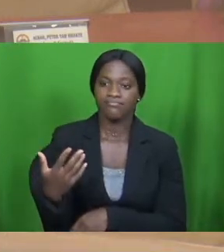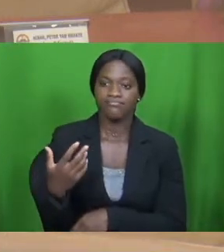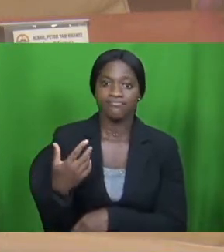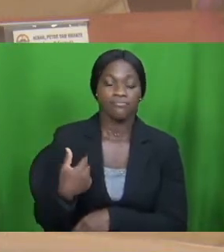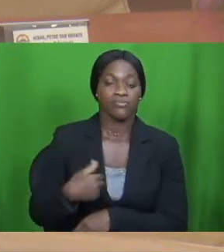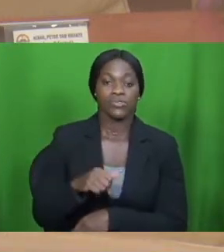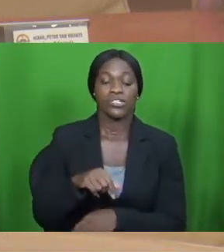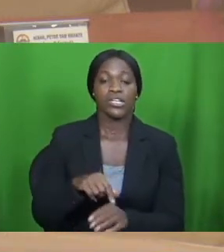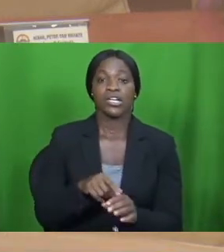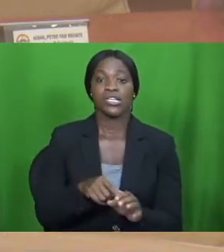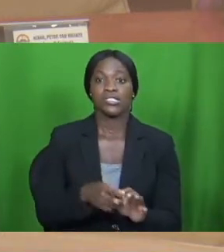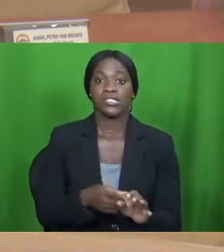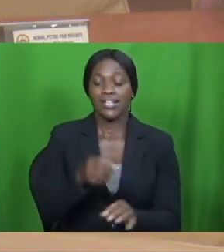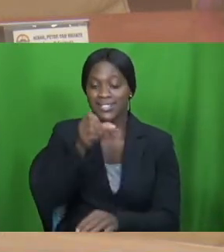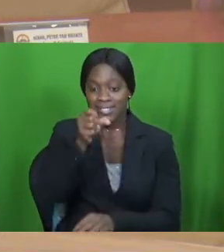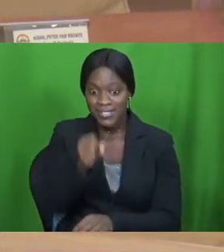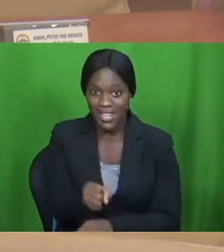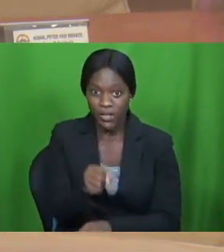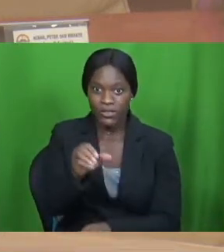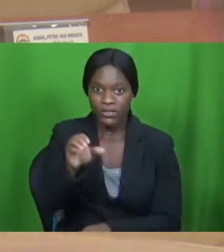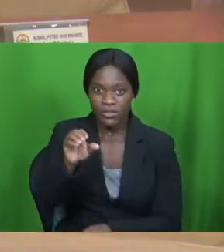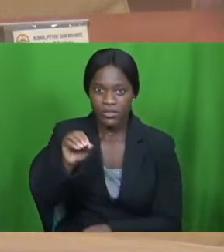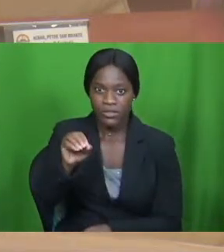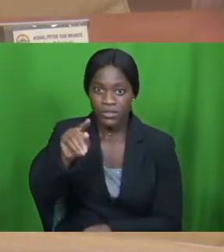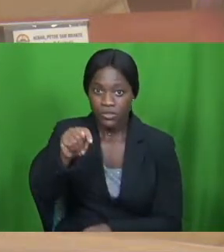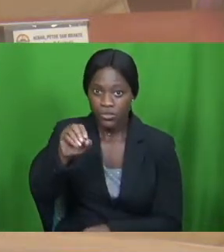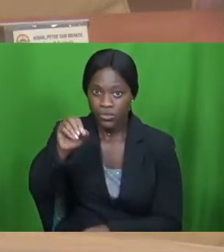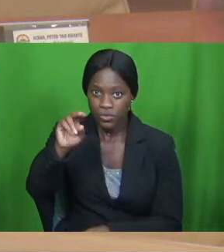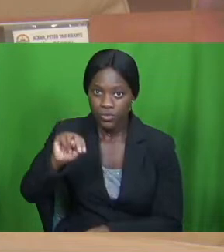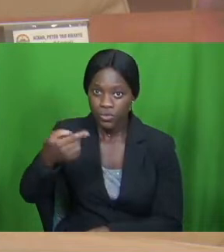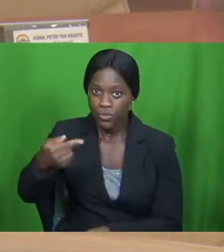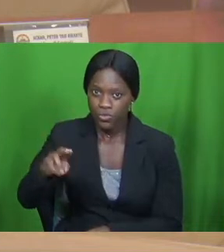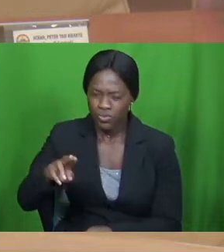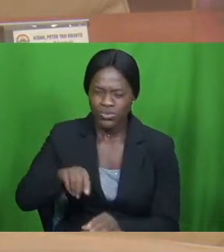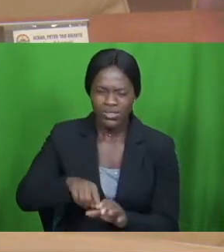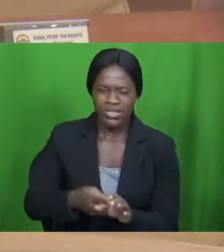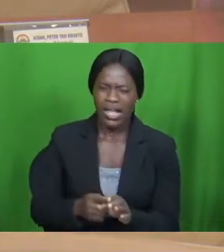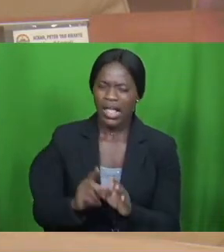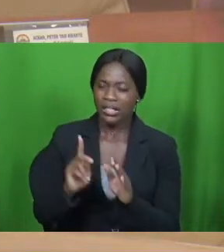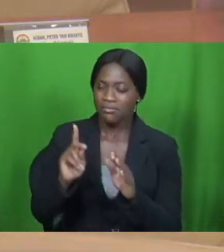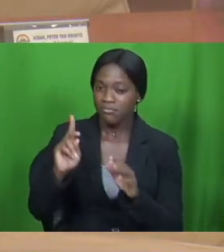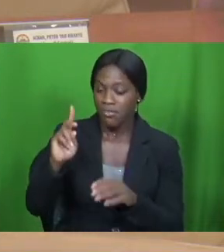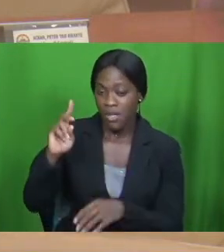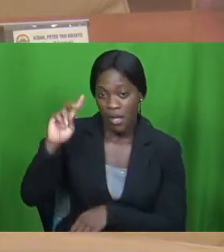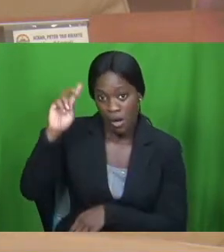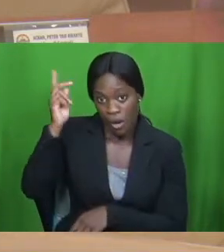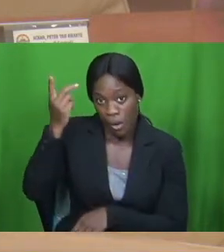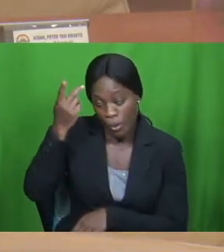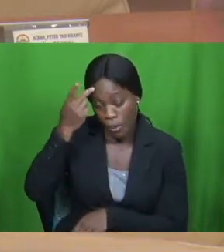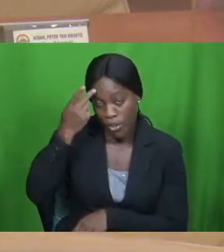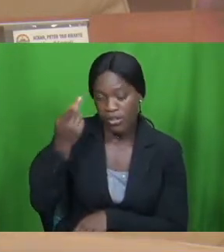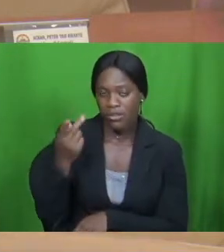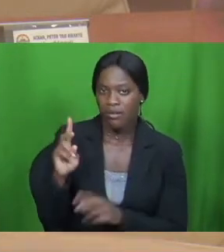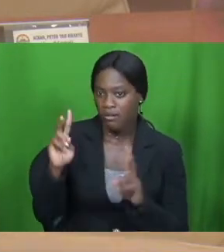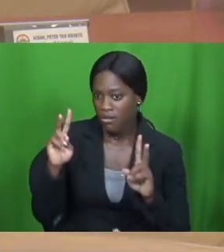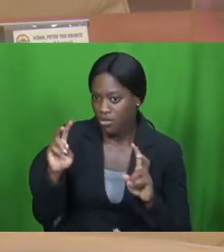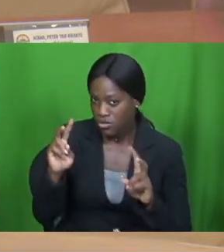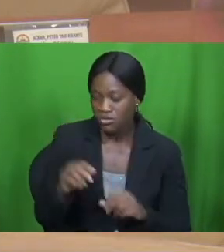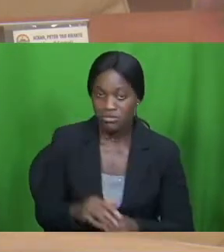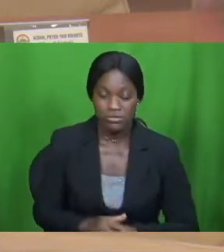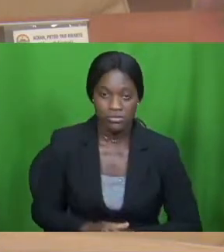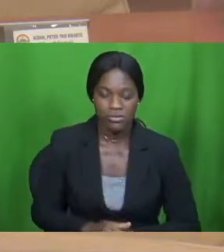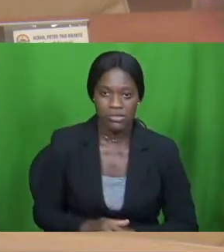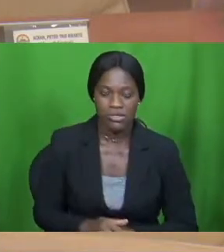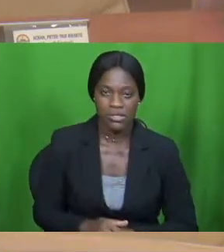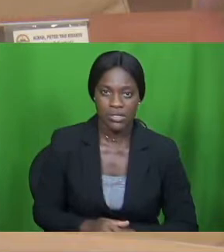in the Tohung areas. And Ambassador Oscar did not ignore